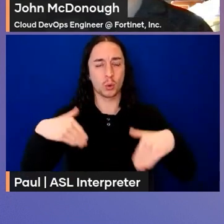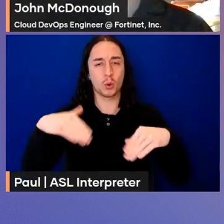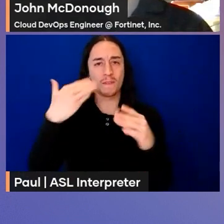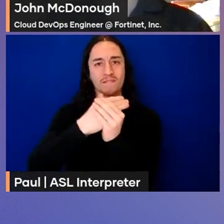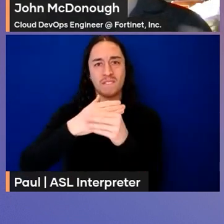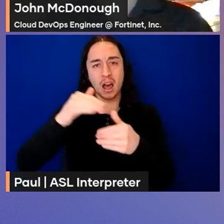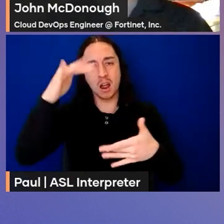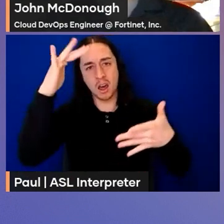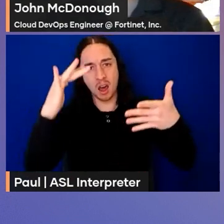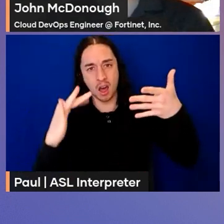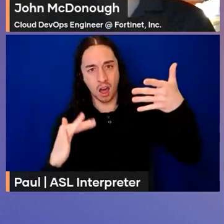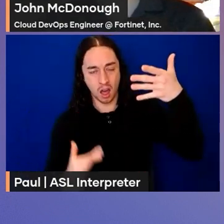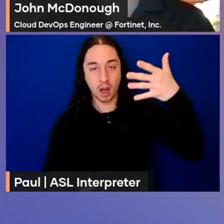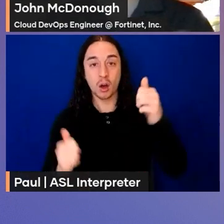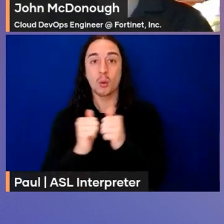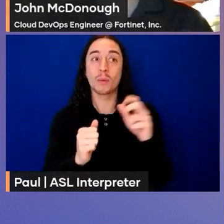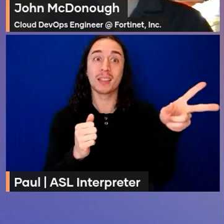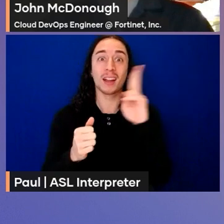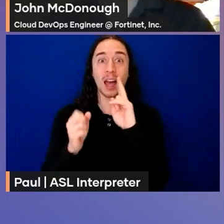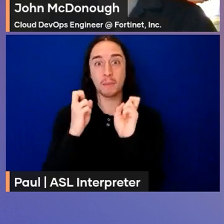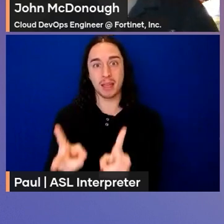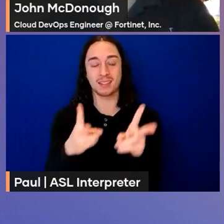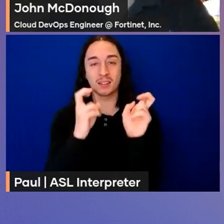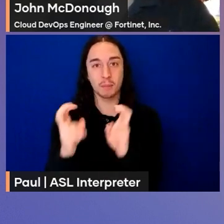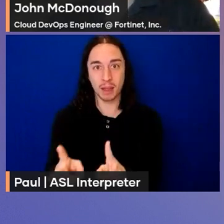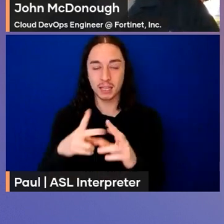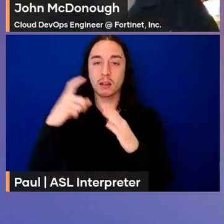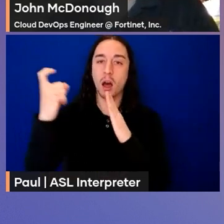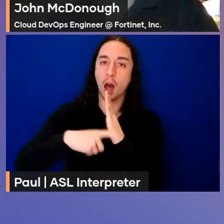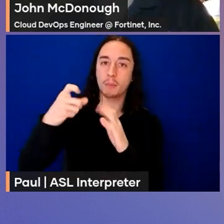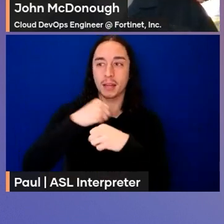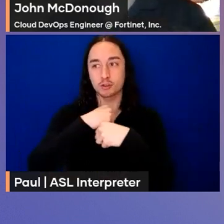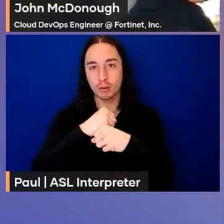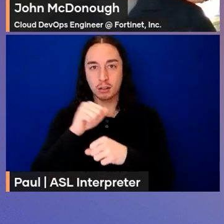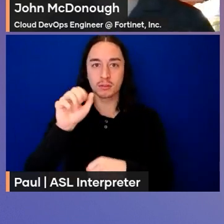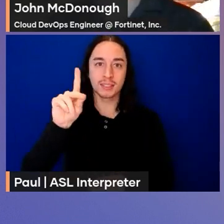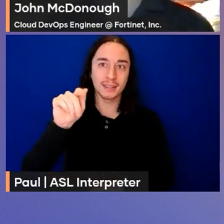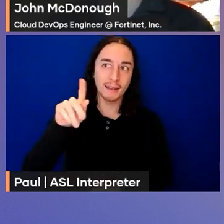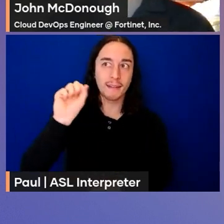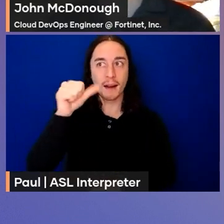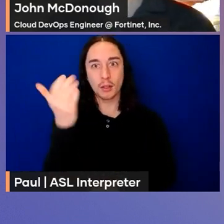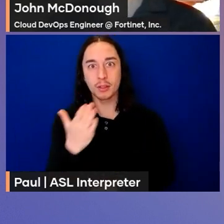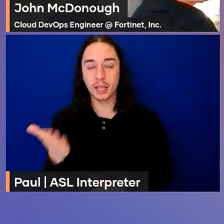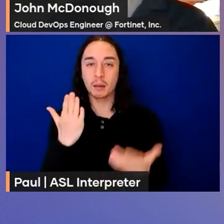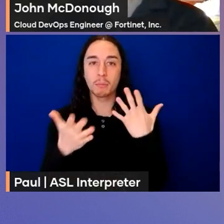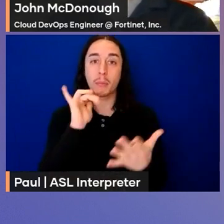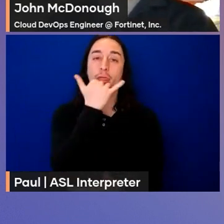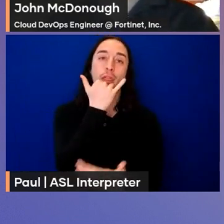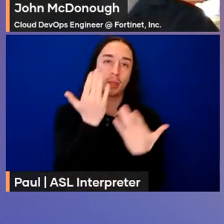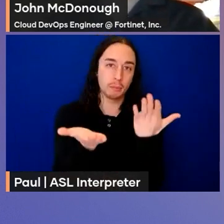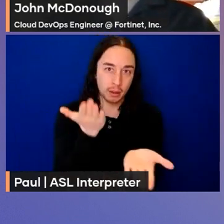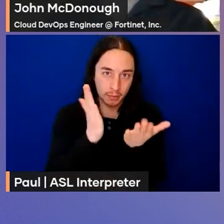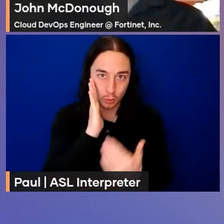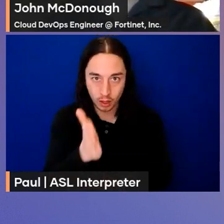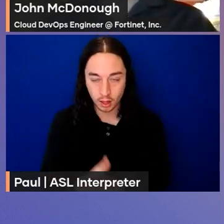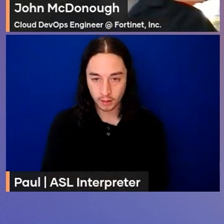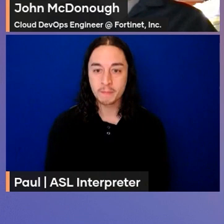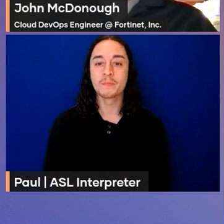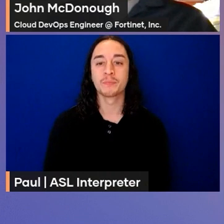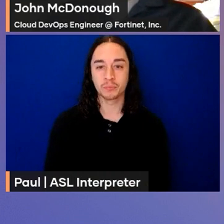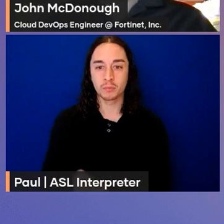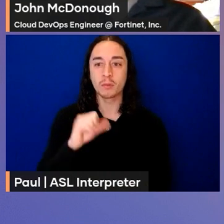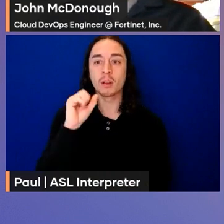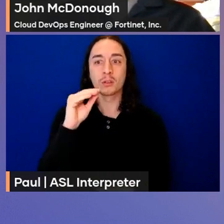cutting and pasting and even automated generation of that data by some other thing, I might make a mistake. So what I'm